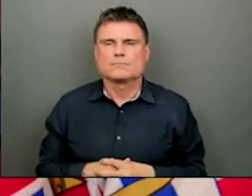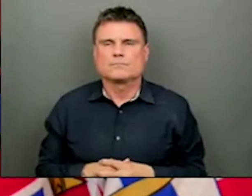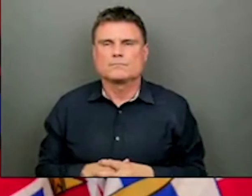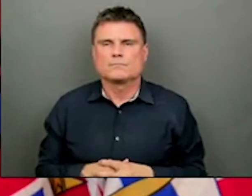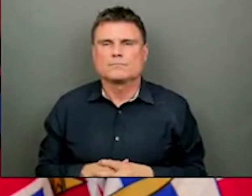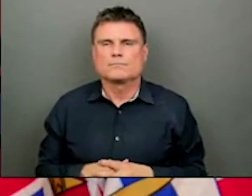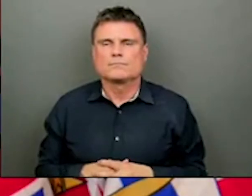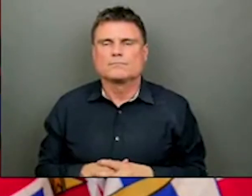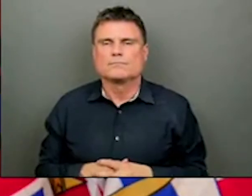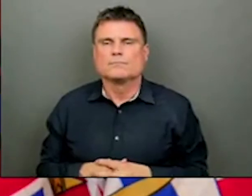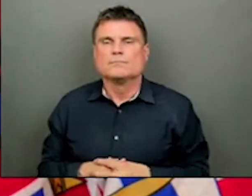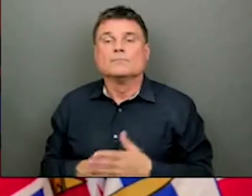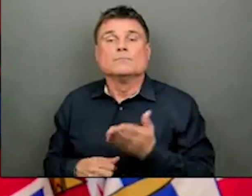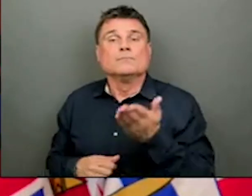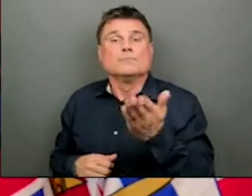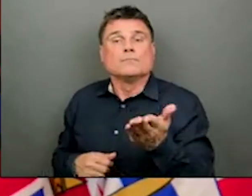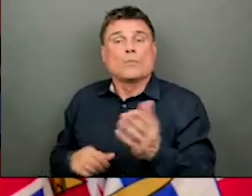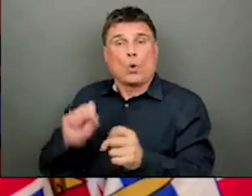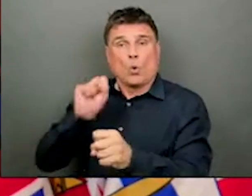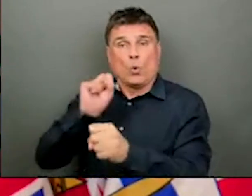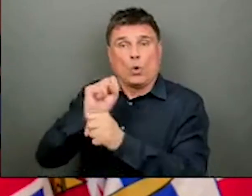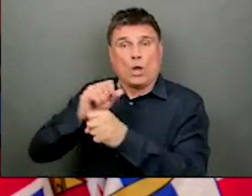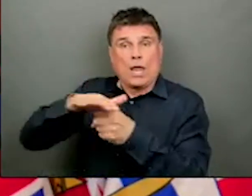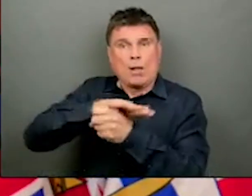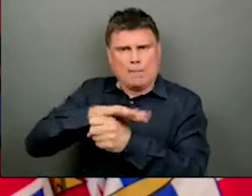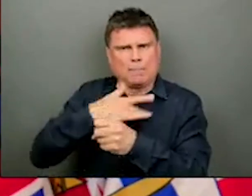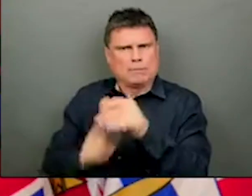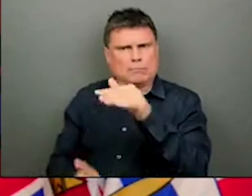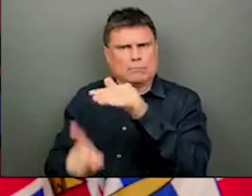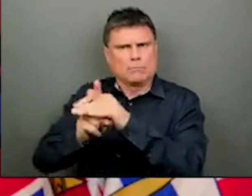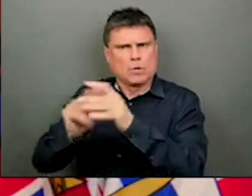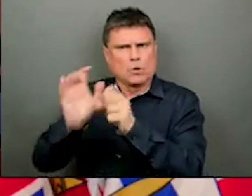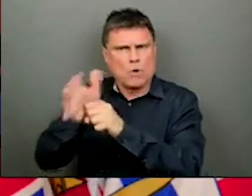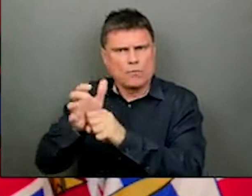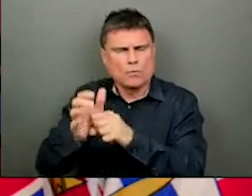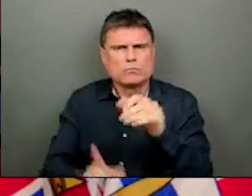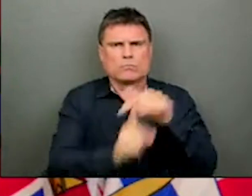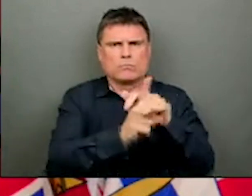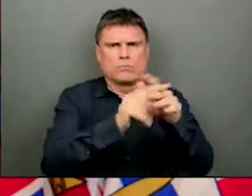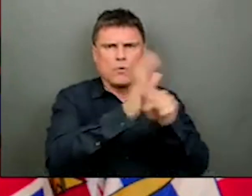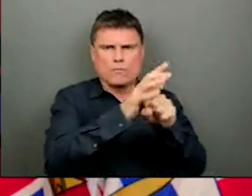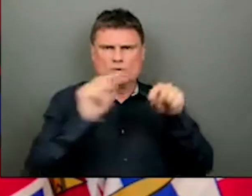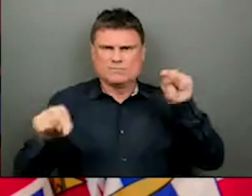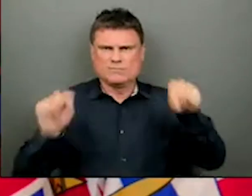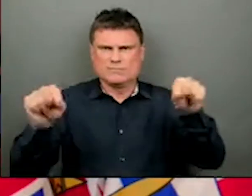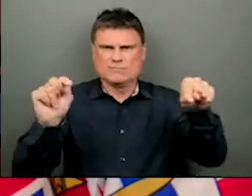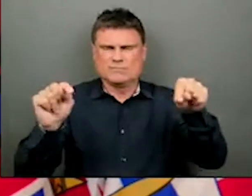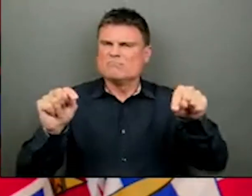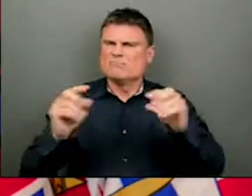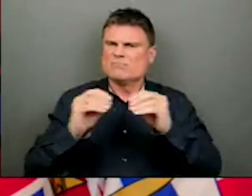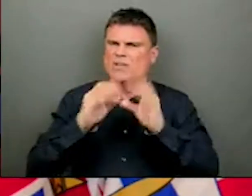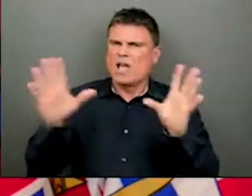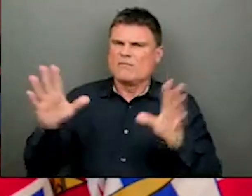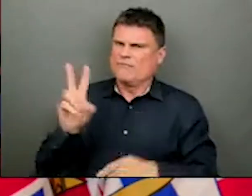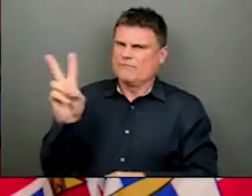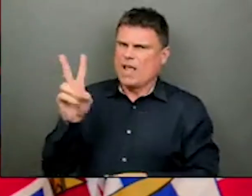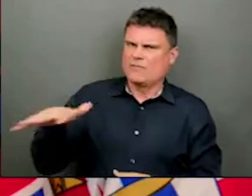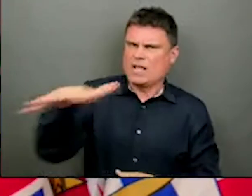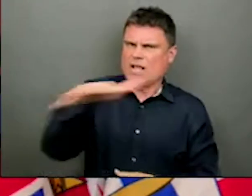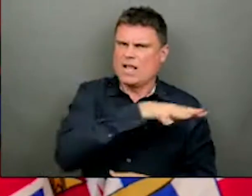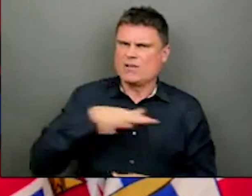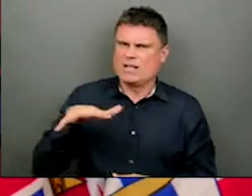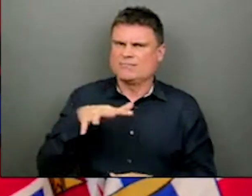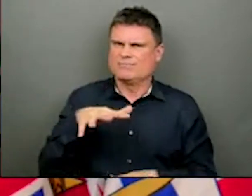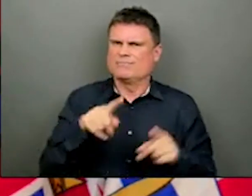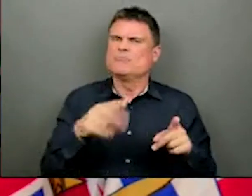Looking at the data on workplace clusters, I mean, it's clear in Vancouver Coastal that restaurants are the overwhelming driver. But if that's